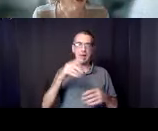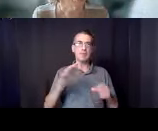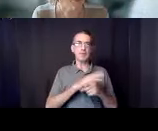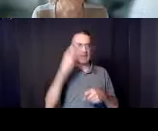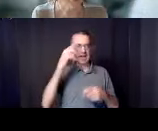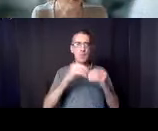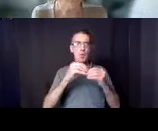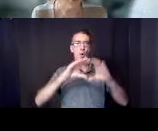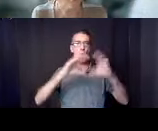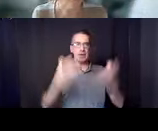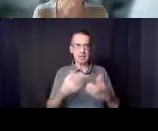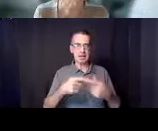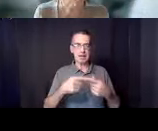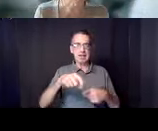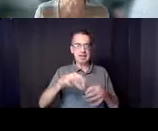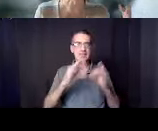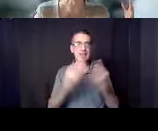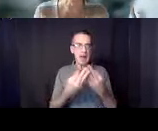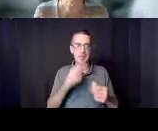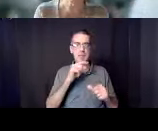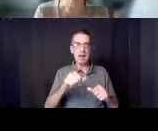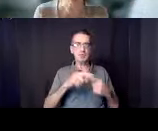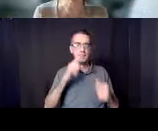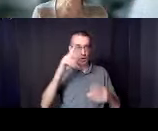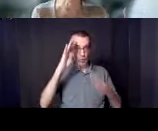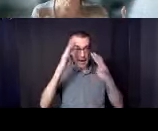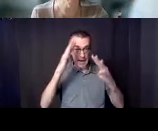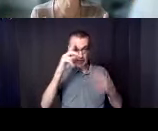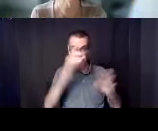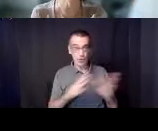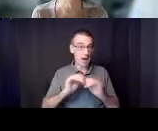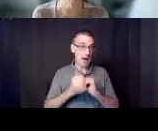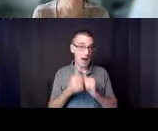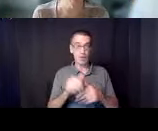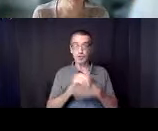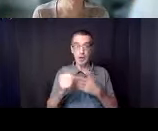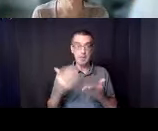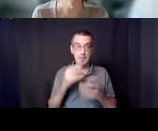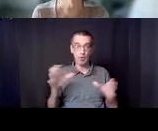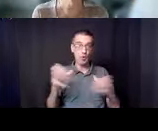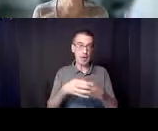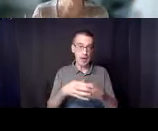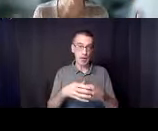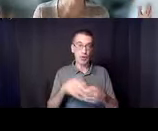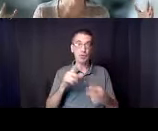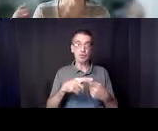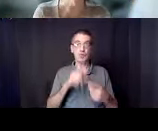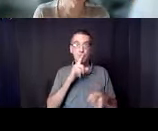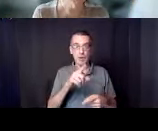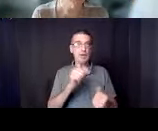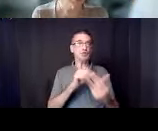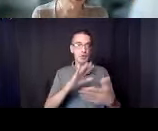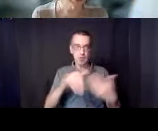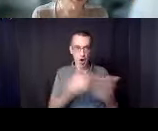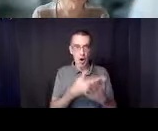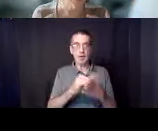holistically about the needs of families, and being able to be creative and strategic about how the dollars might go together to really address all